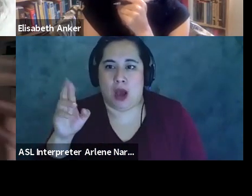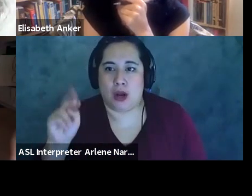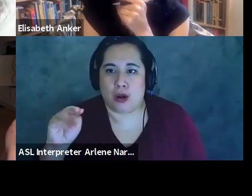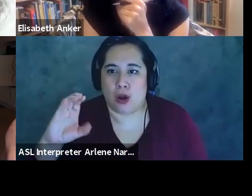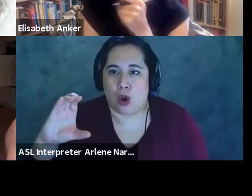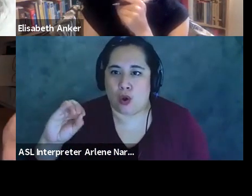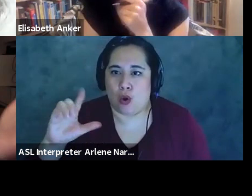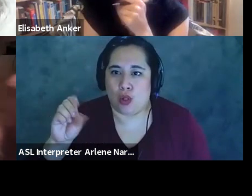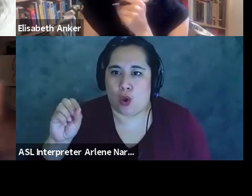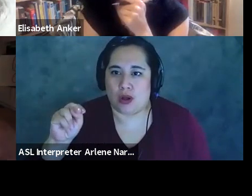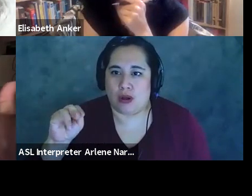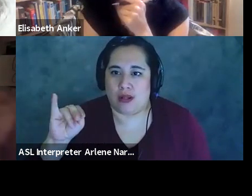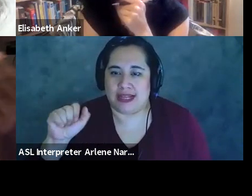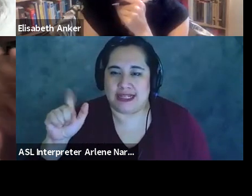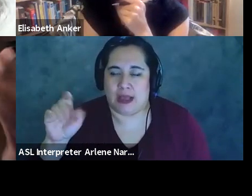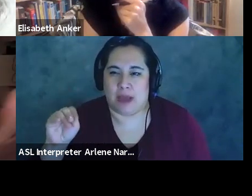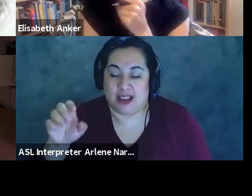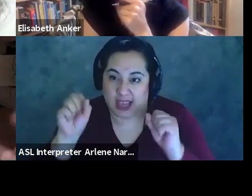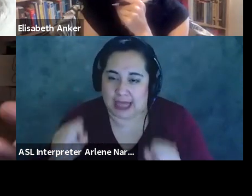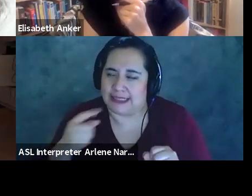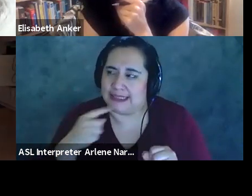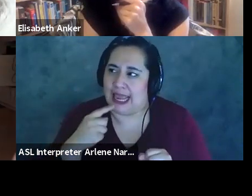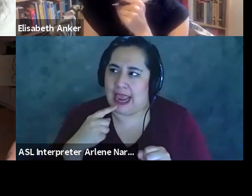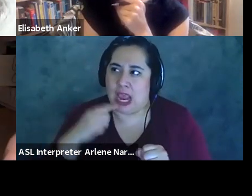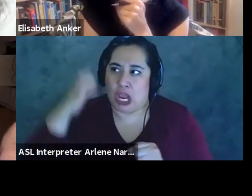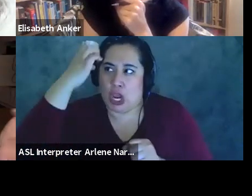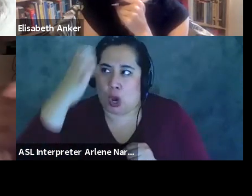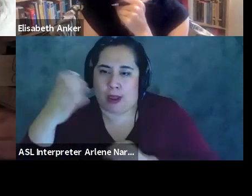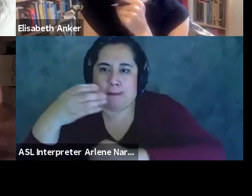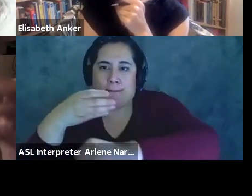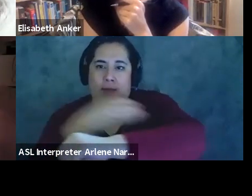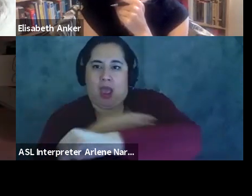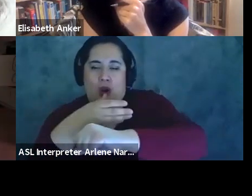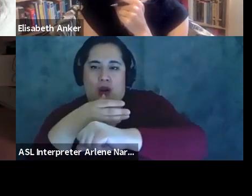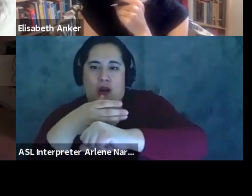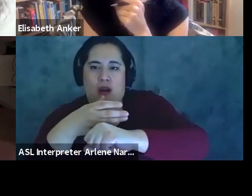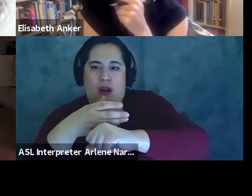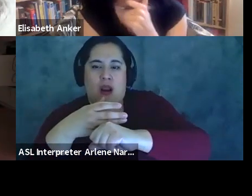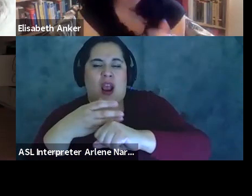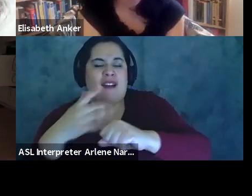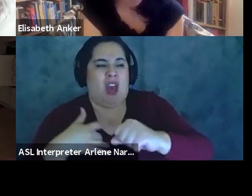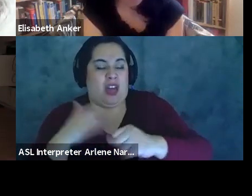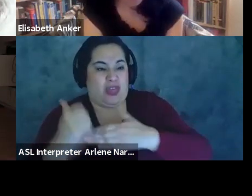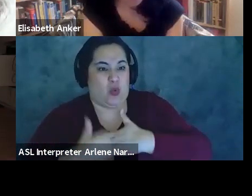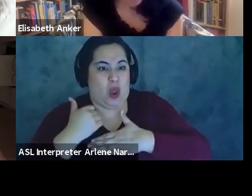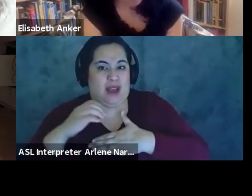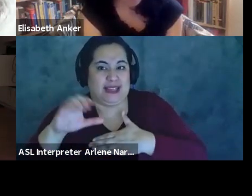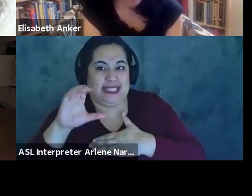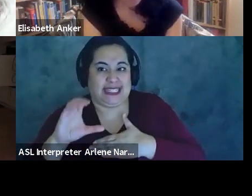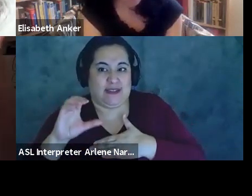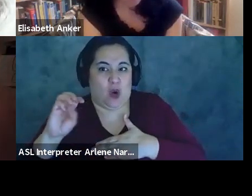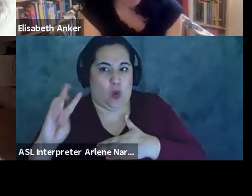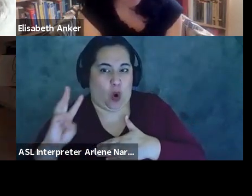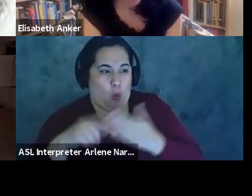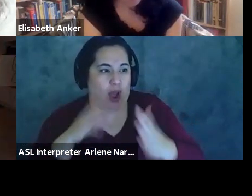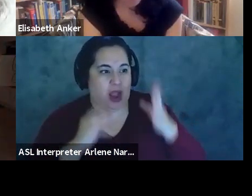European powers did outsource the threat of civil war that was they were going through.